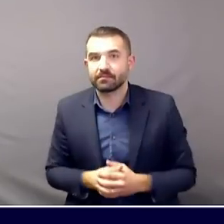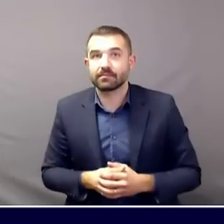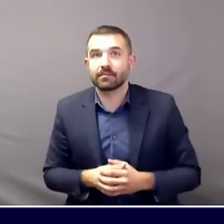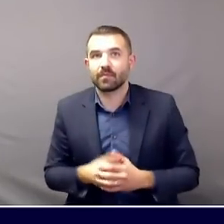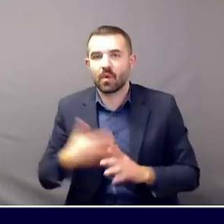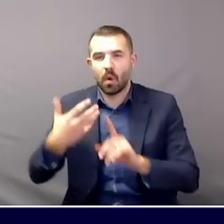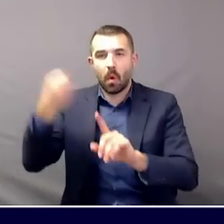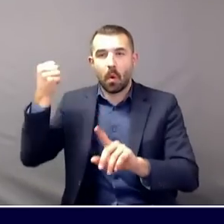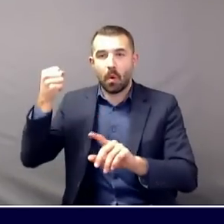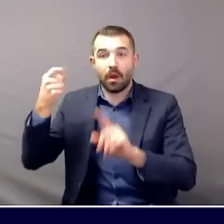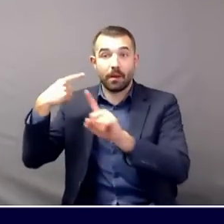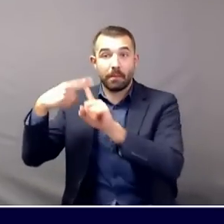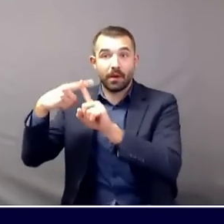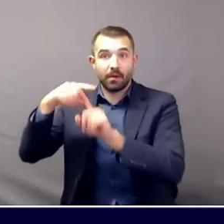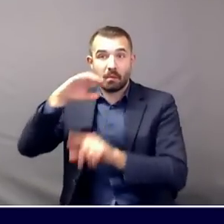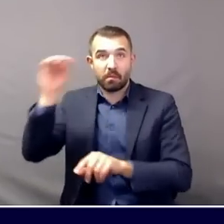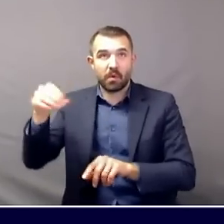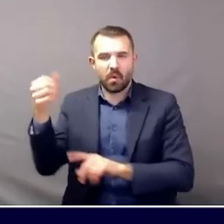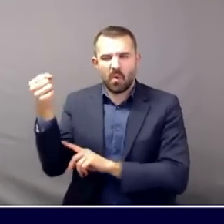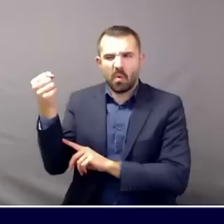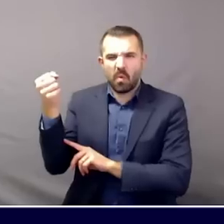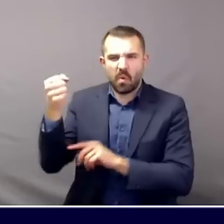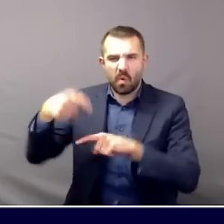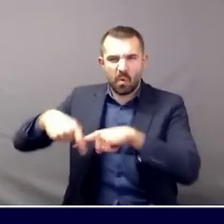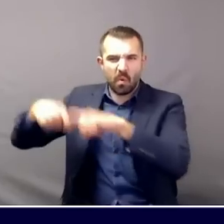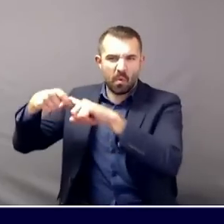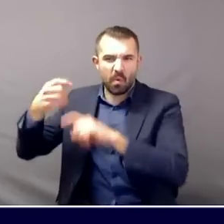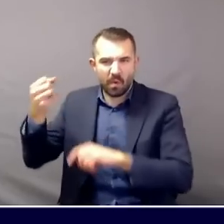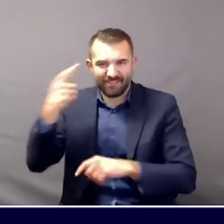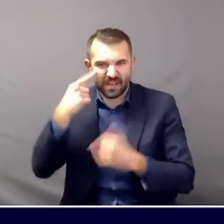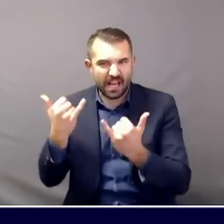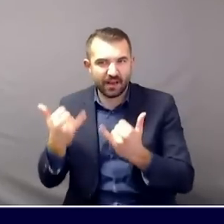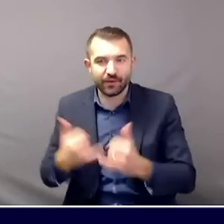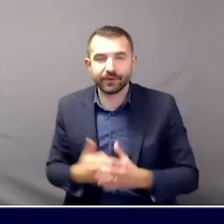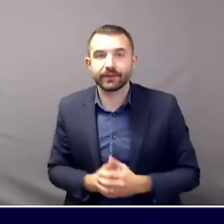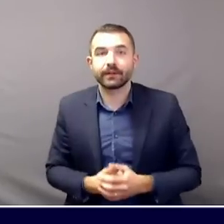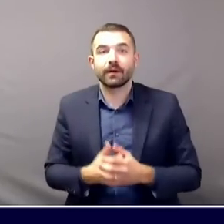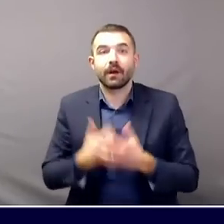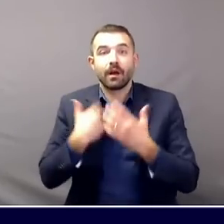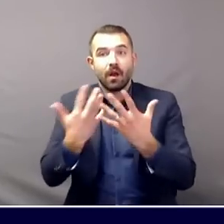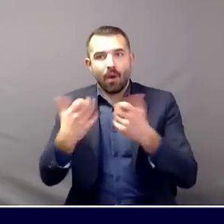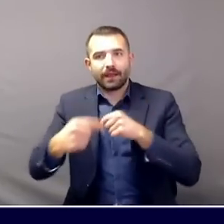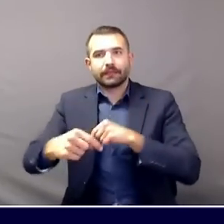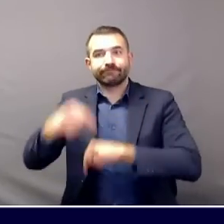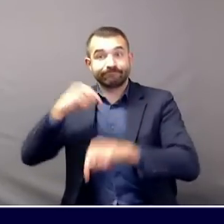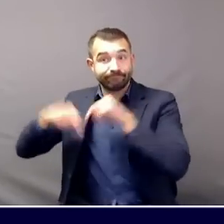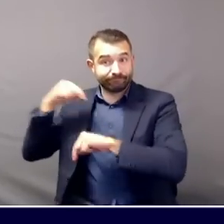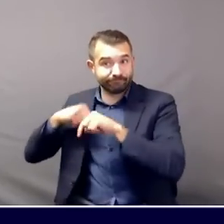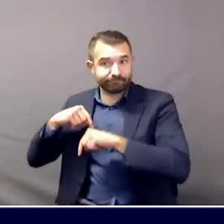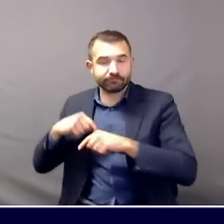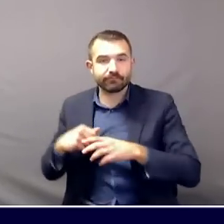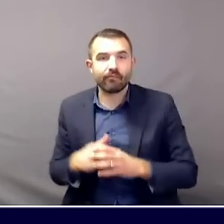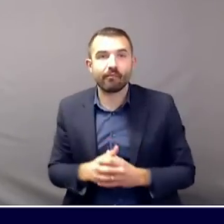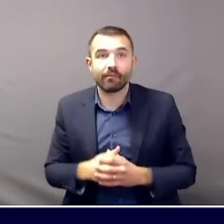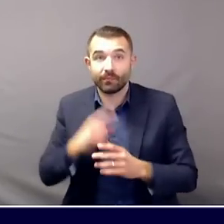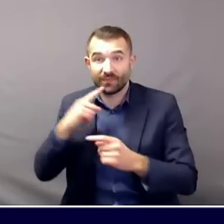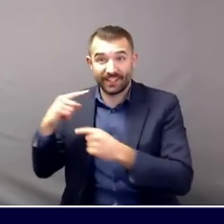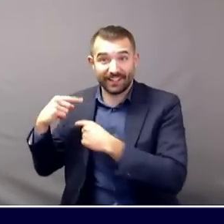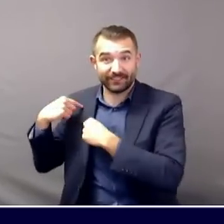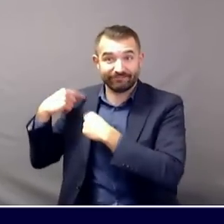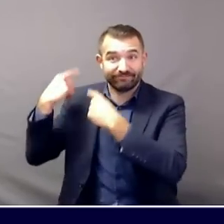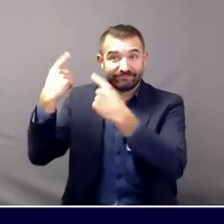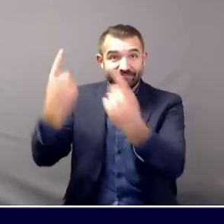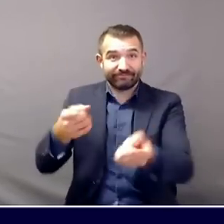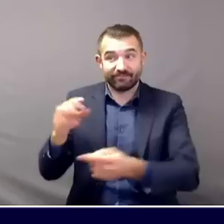out a bit. Overall, since we began testing and working on COVID-19 way back at the beginning of the